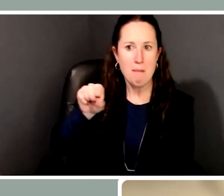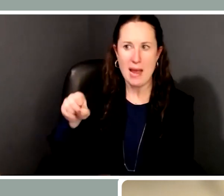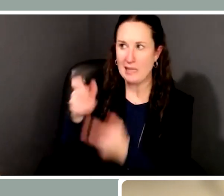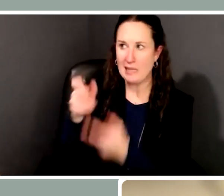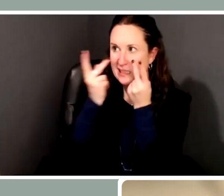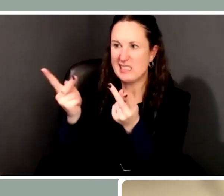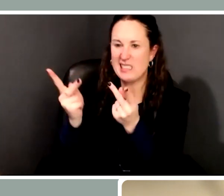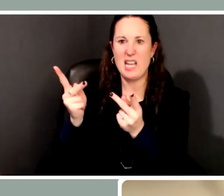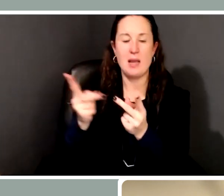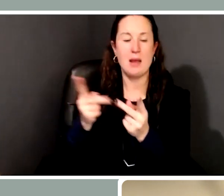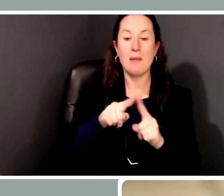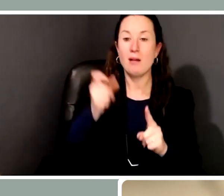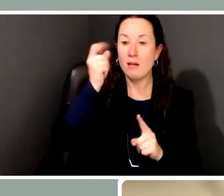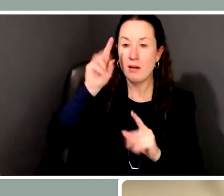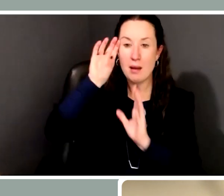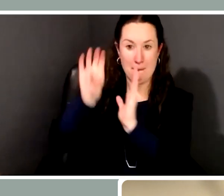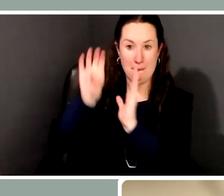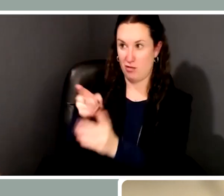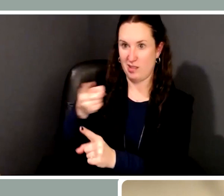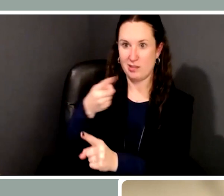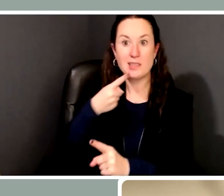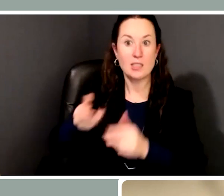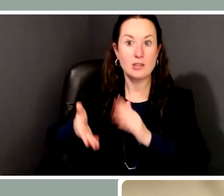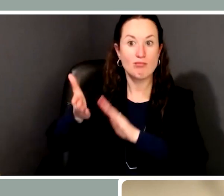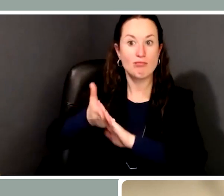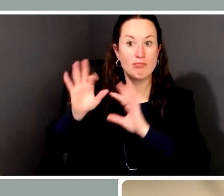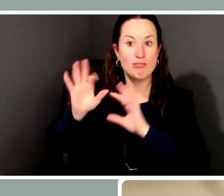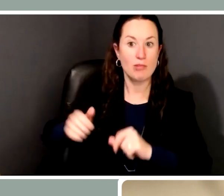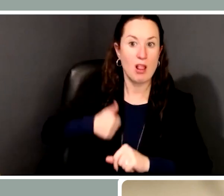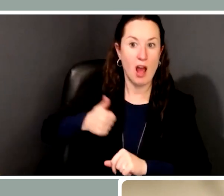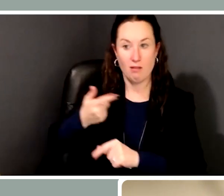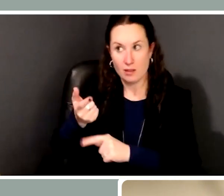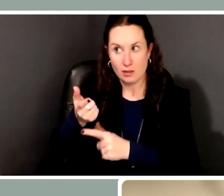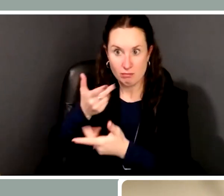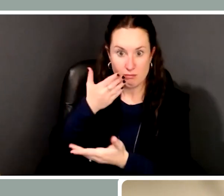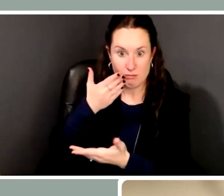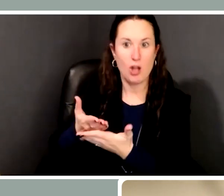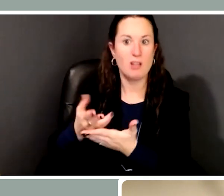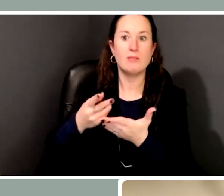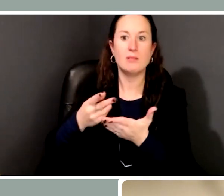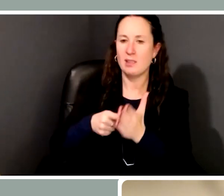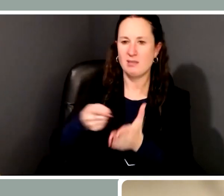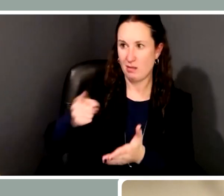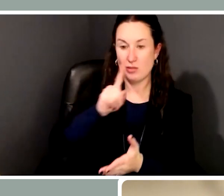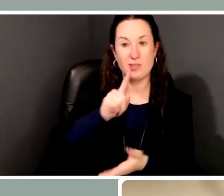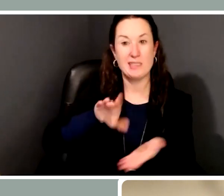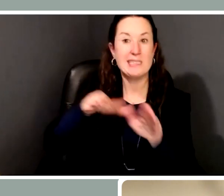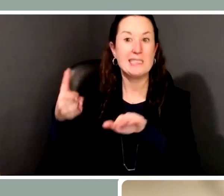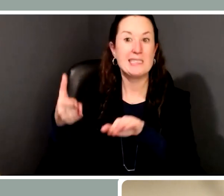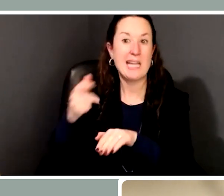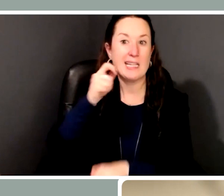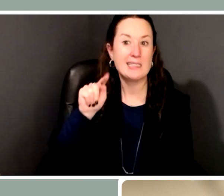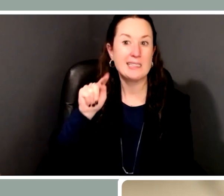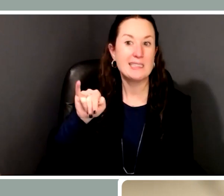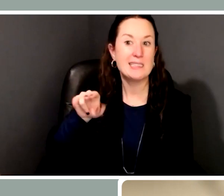that what is there is alive and viable. So sometimes you could just have dead tissue there, but it would still look the same size